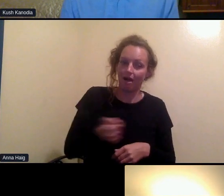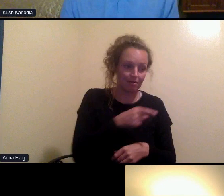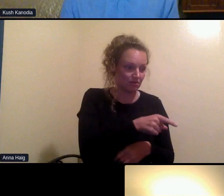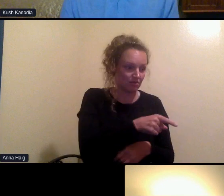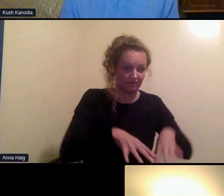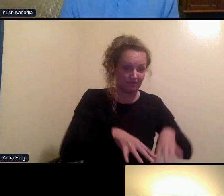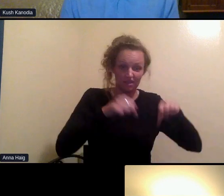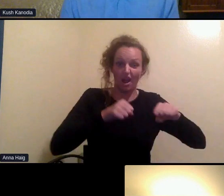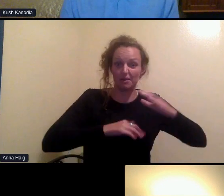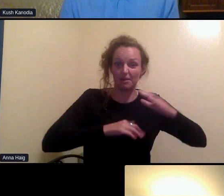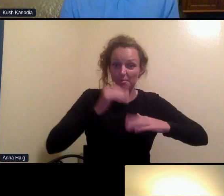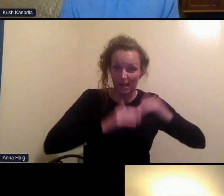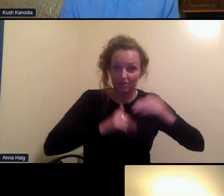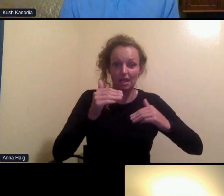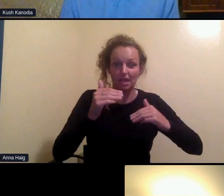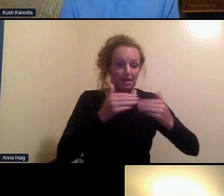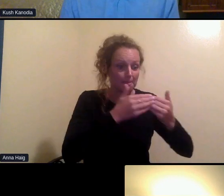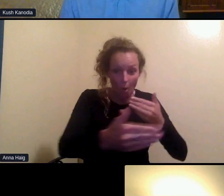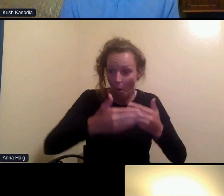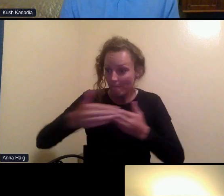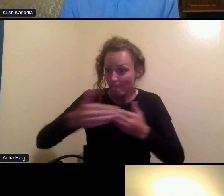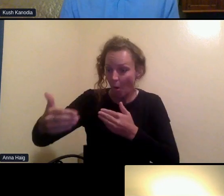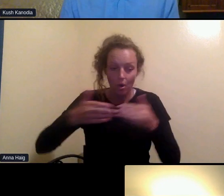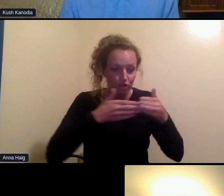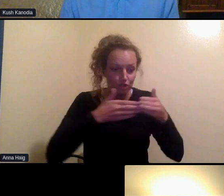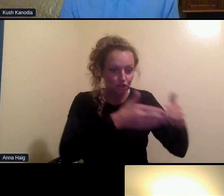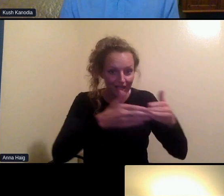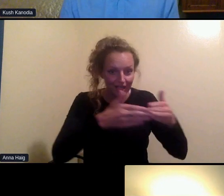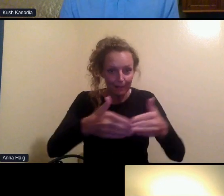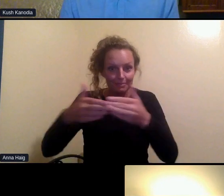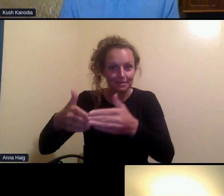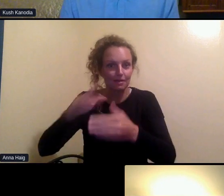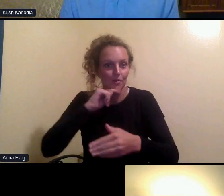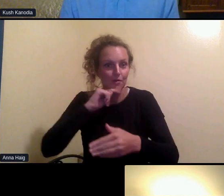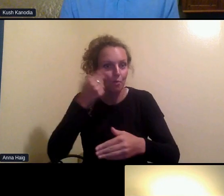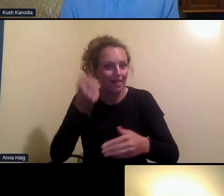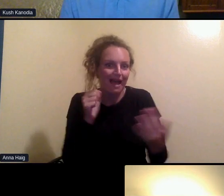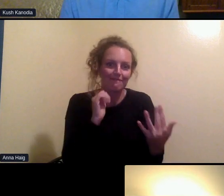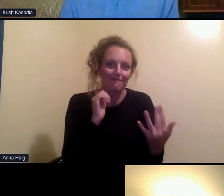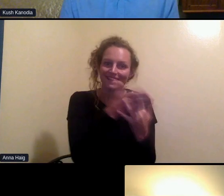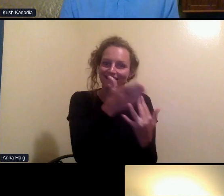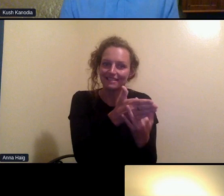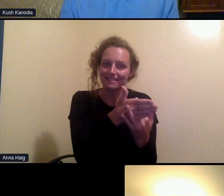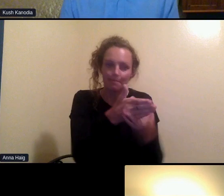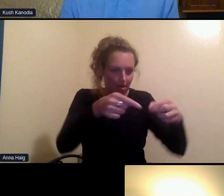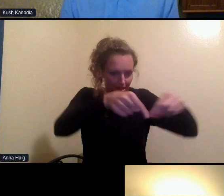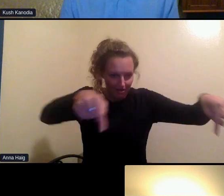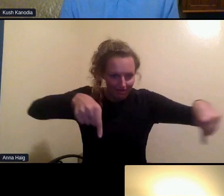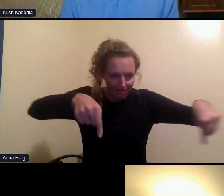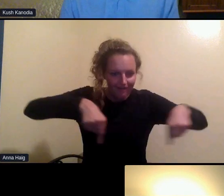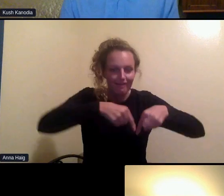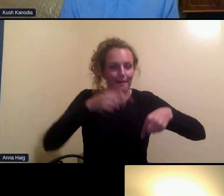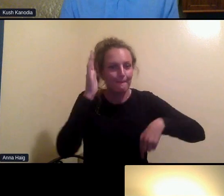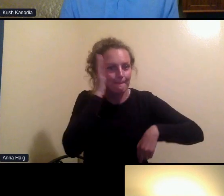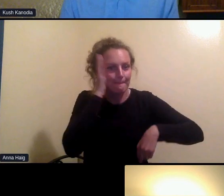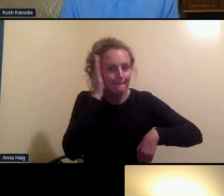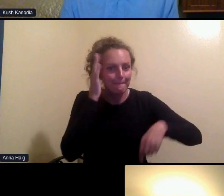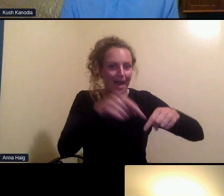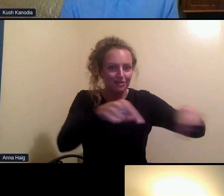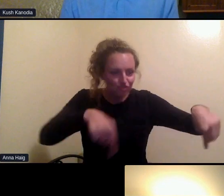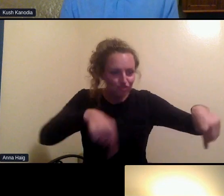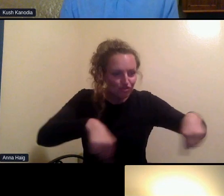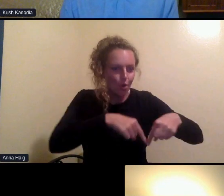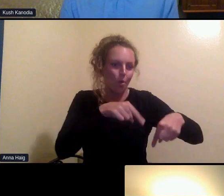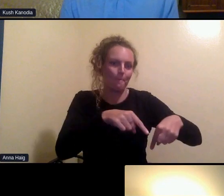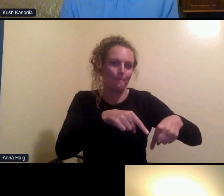have an accessible suite. I mean, I hope somebody can afford it who's out there that has a disability, because it sounds like an amazing experience.